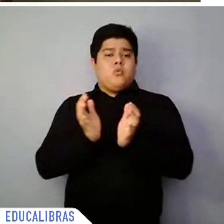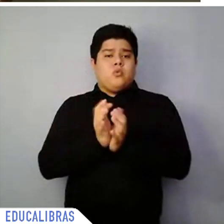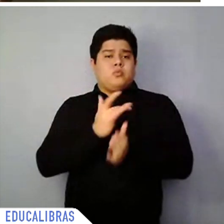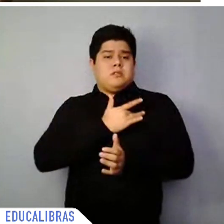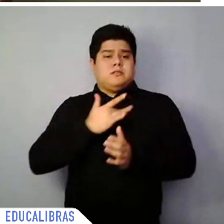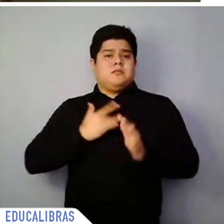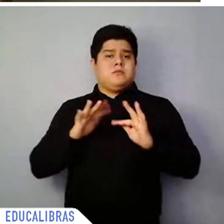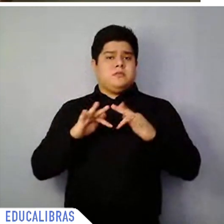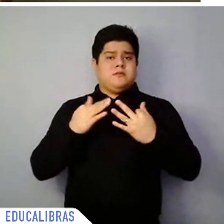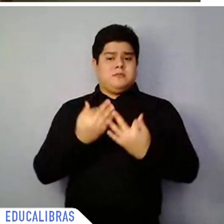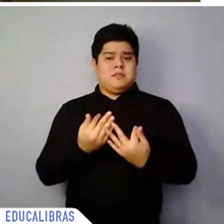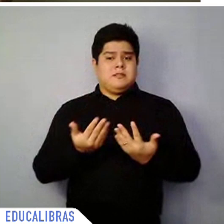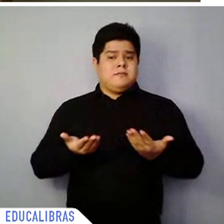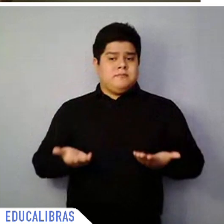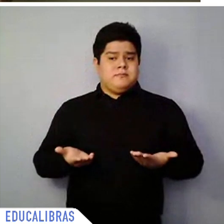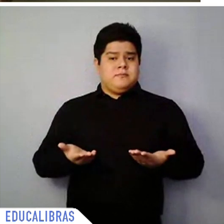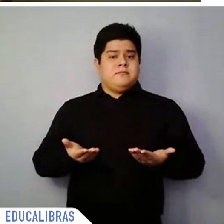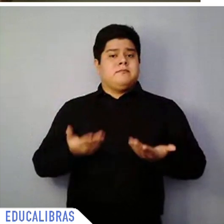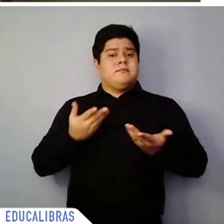less provided with